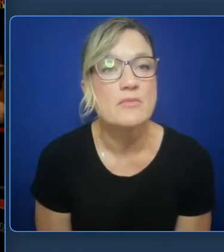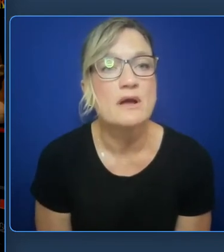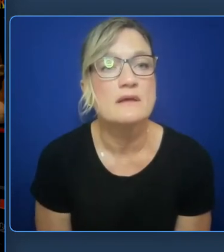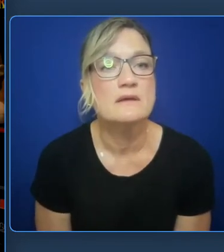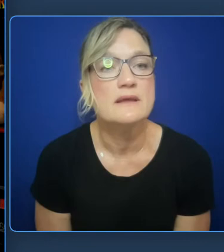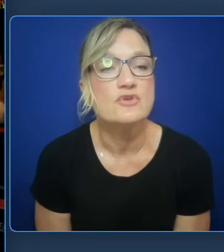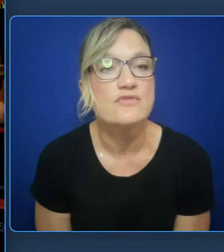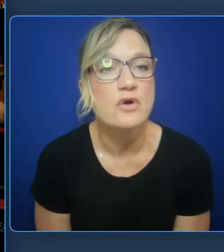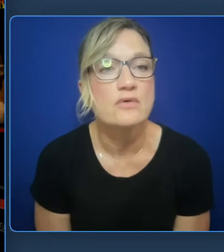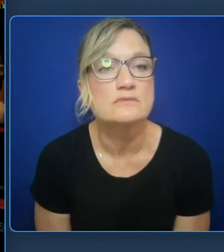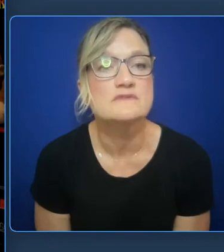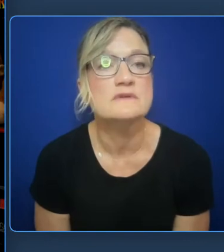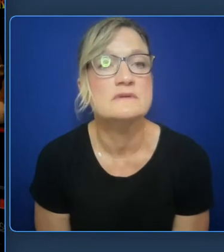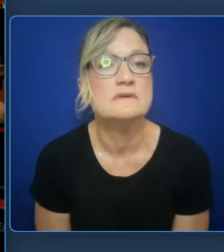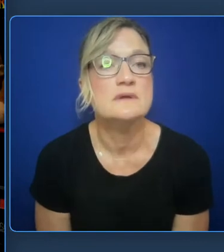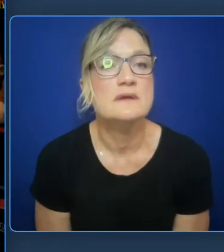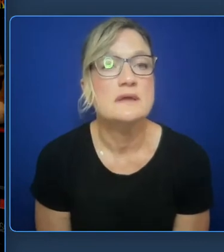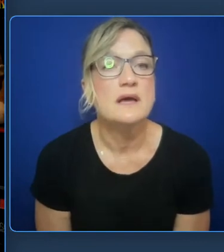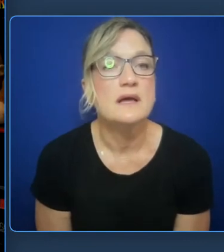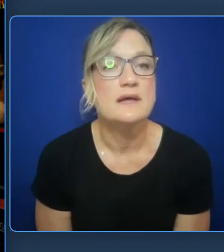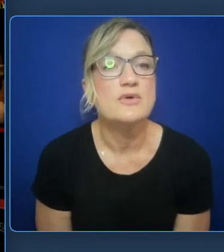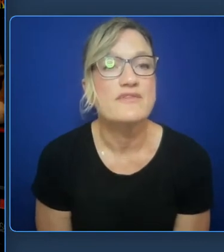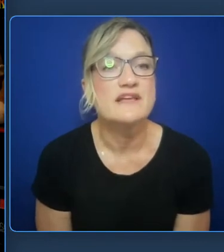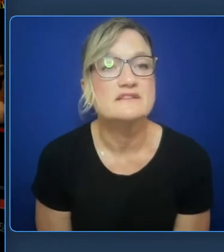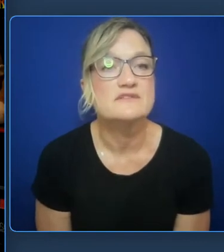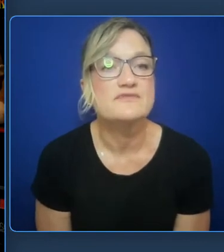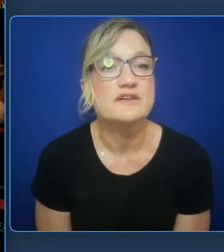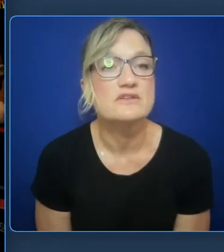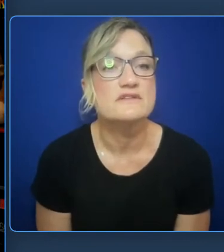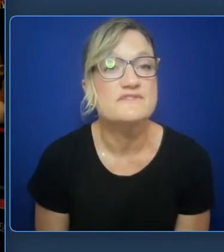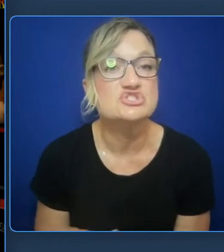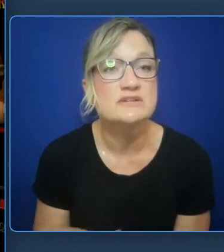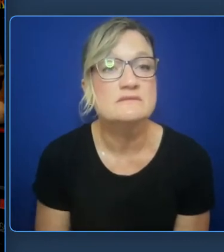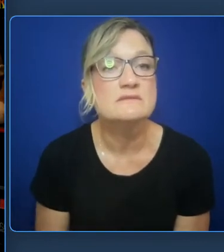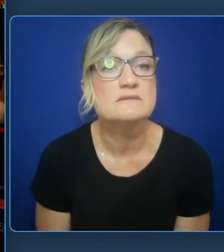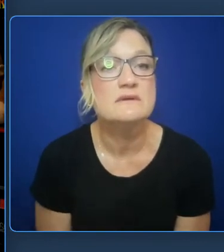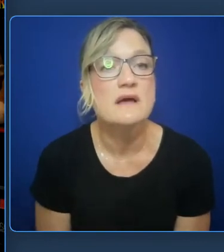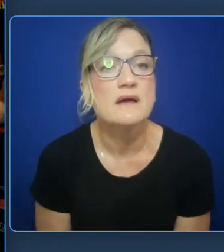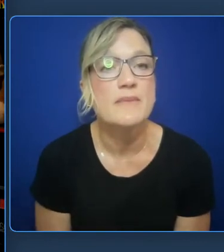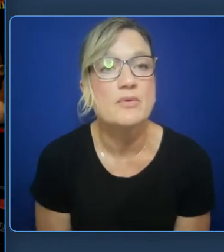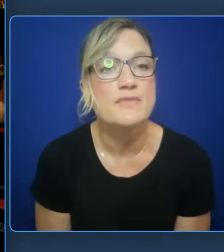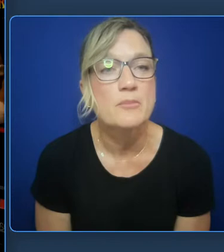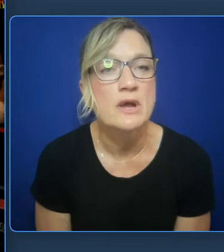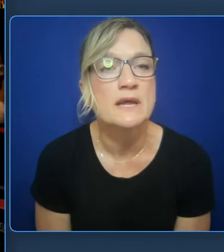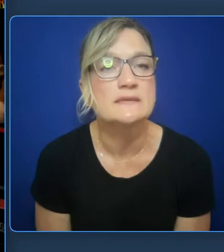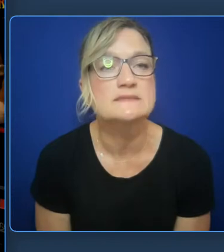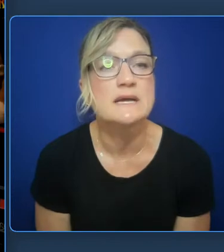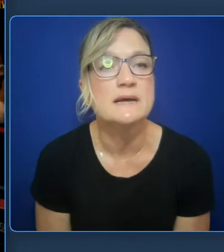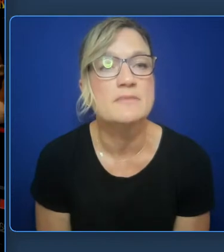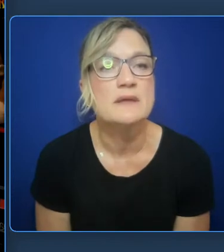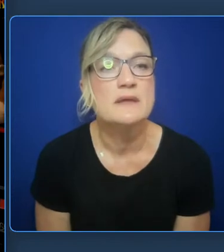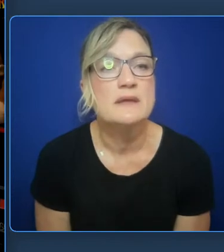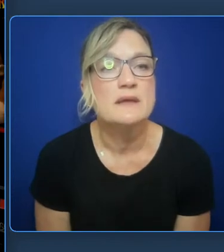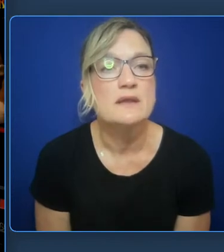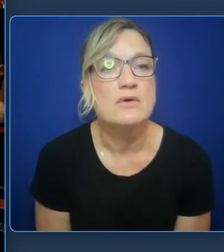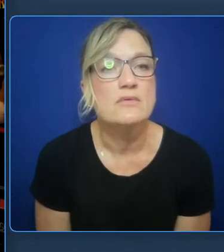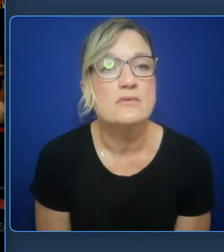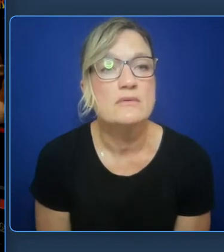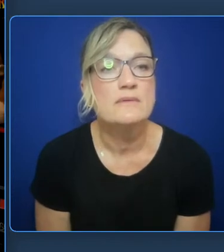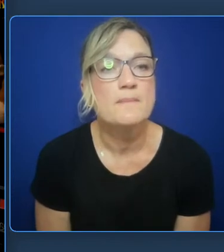with the camera and your phones, you have less field of vision, maybe with that product.